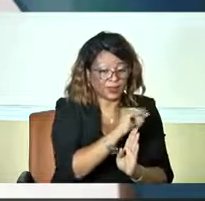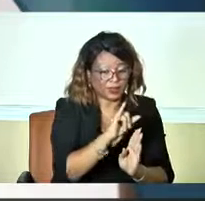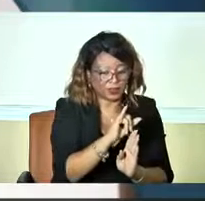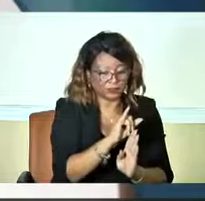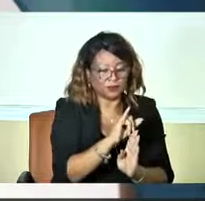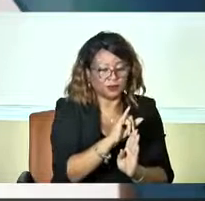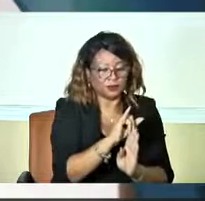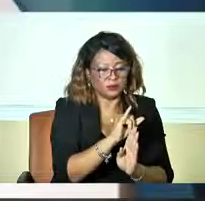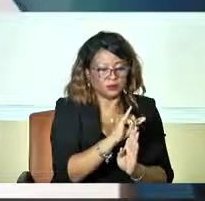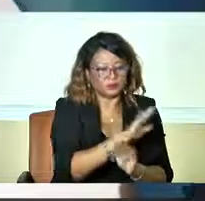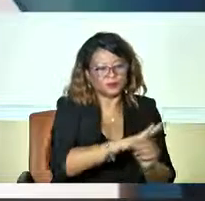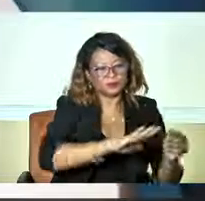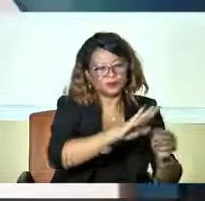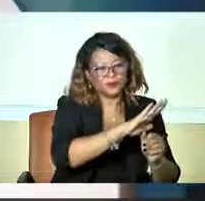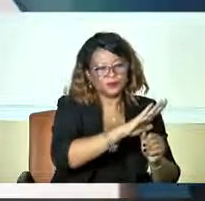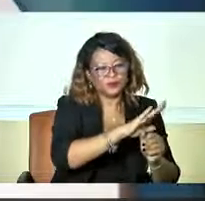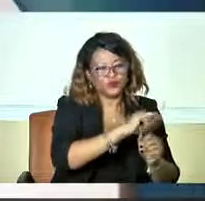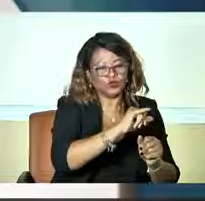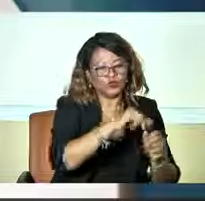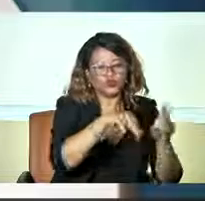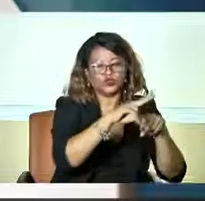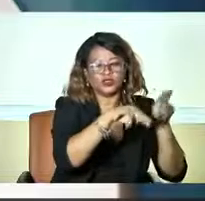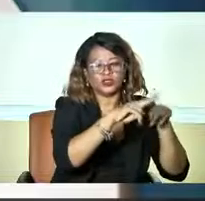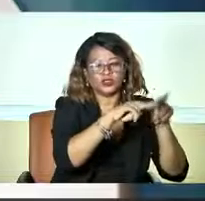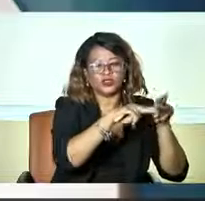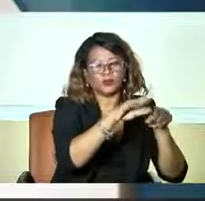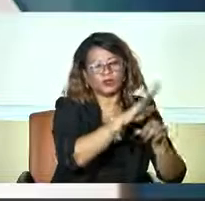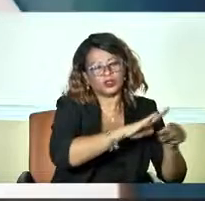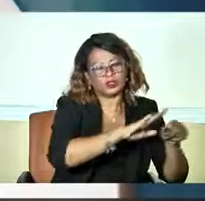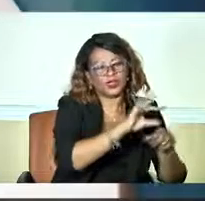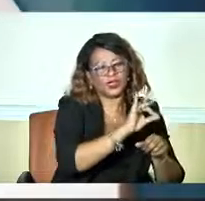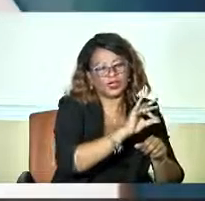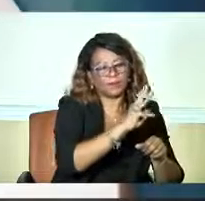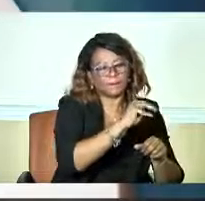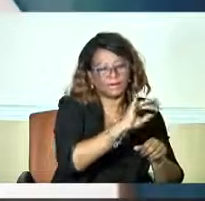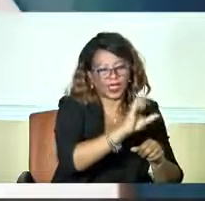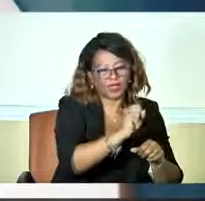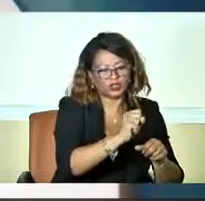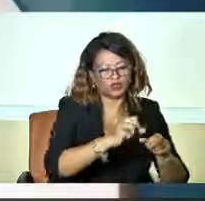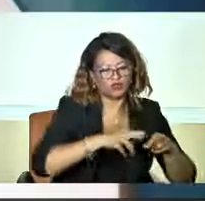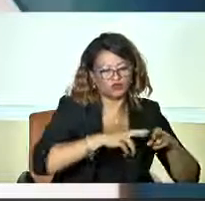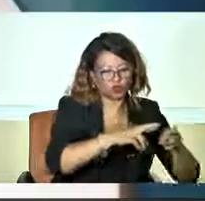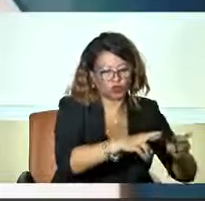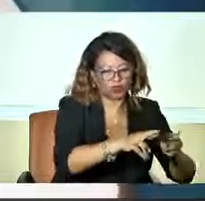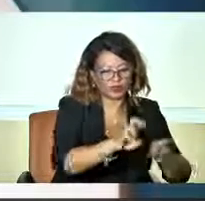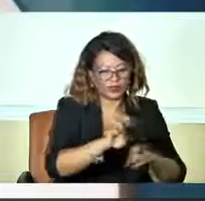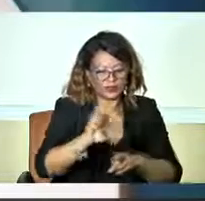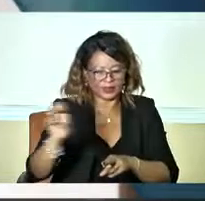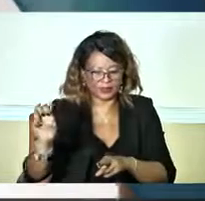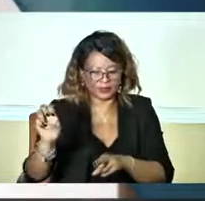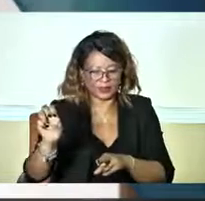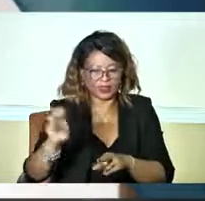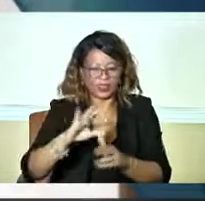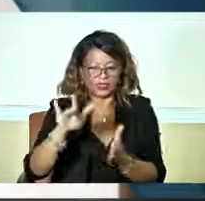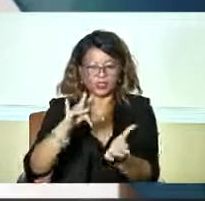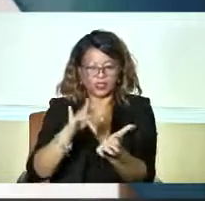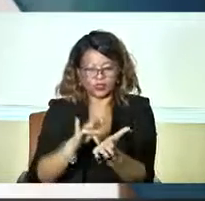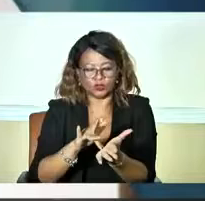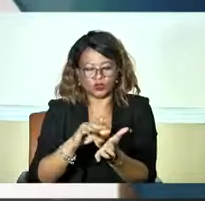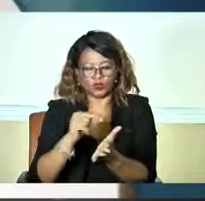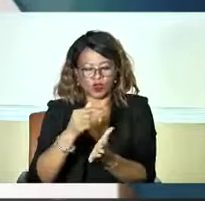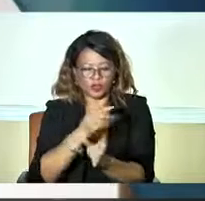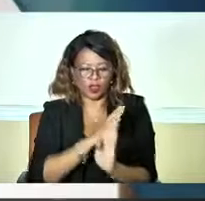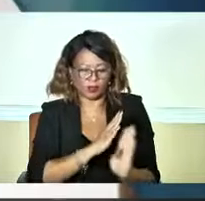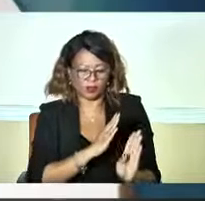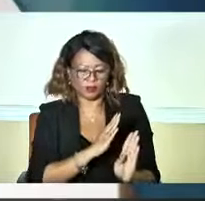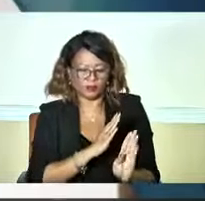constituencies. Reconstruction also of approximately 8 miles of road in the East and Central Grand